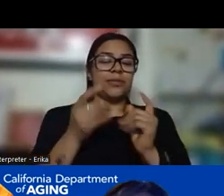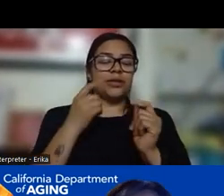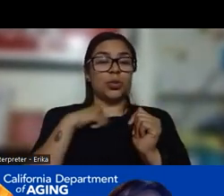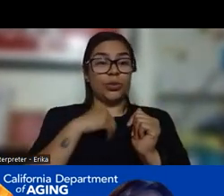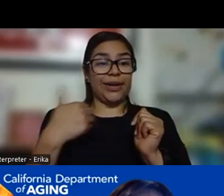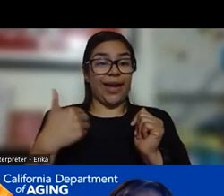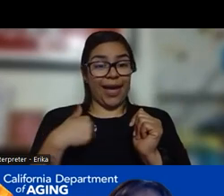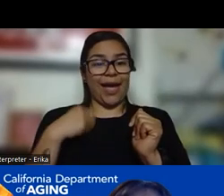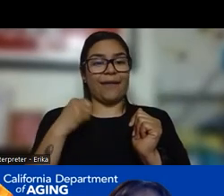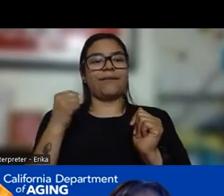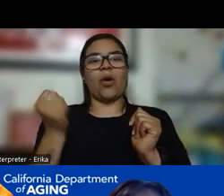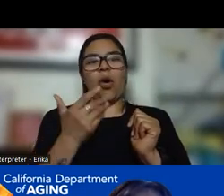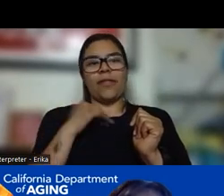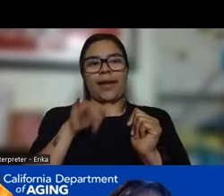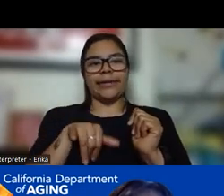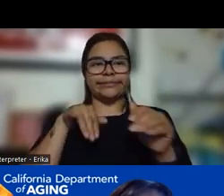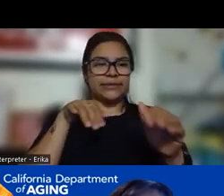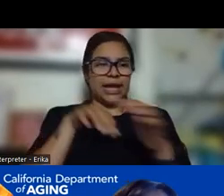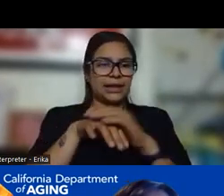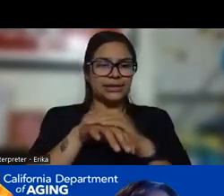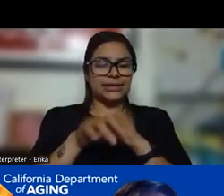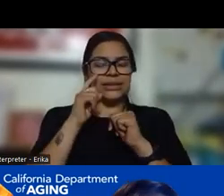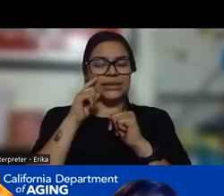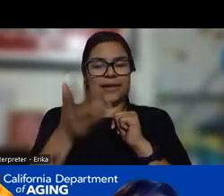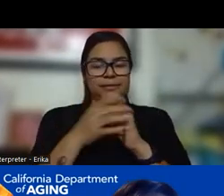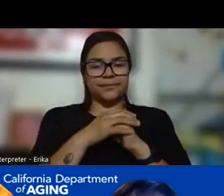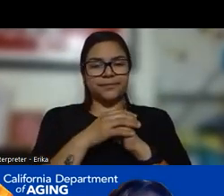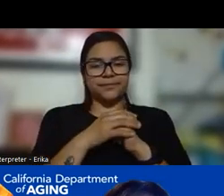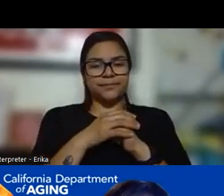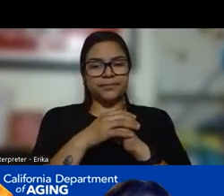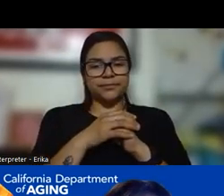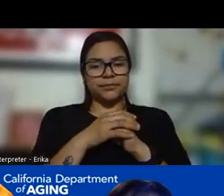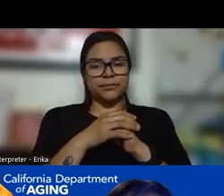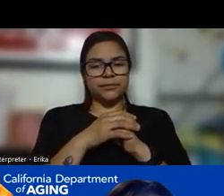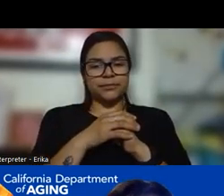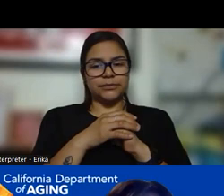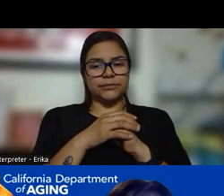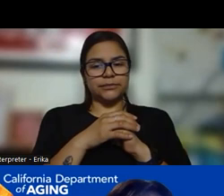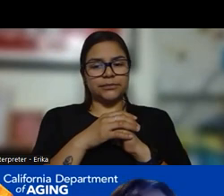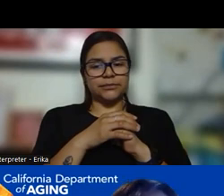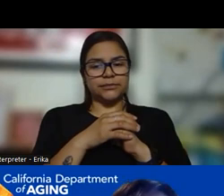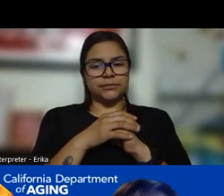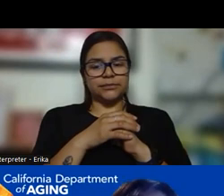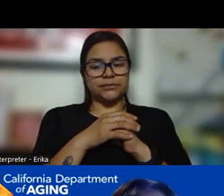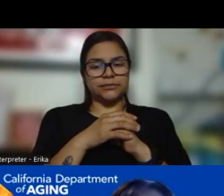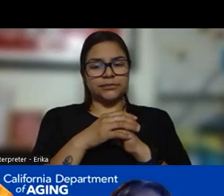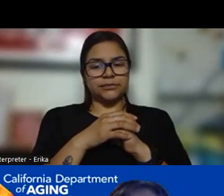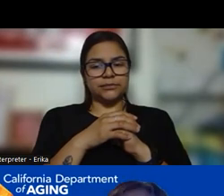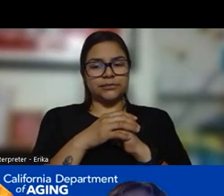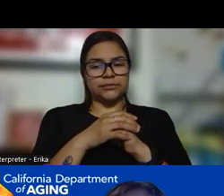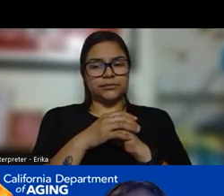resources readily available to support not only, our programming, but our external partners as